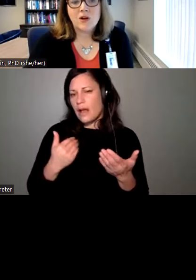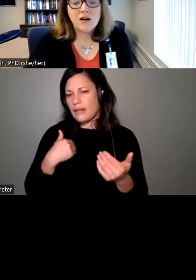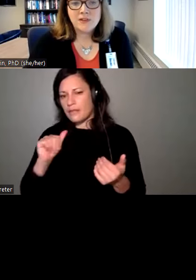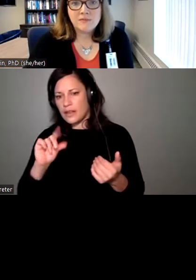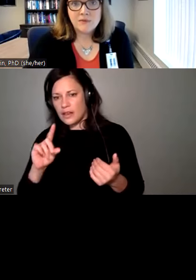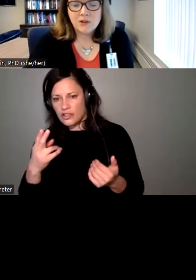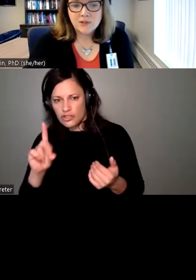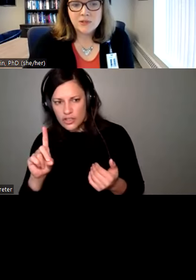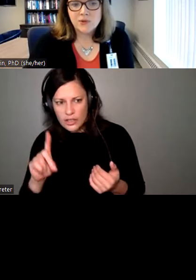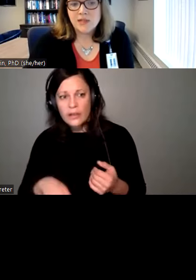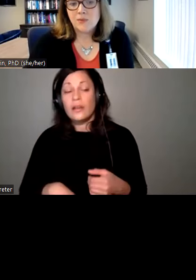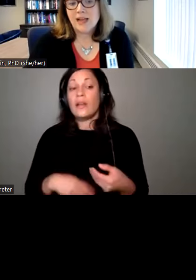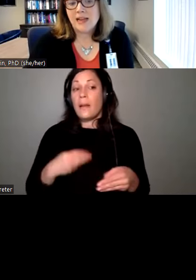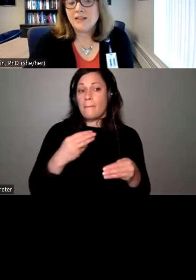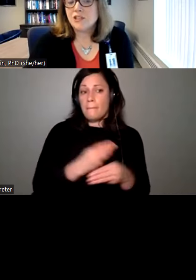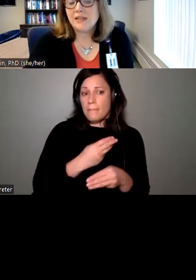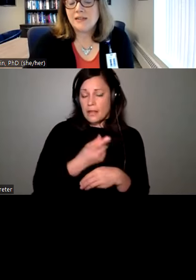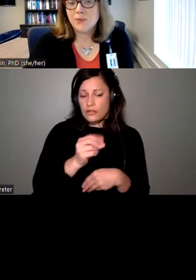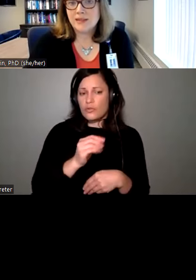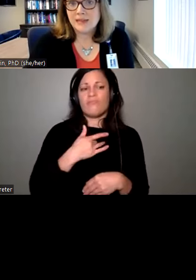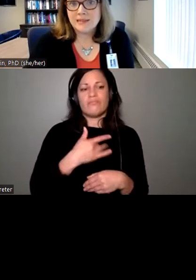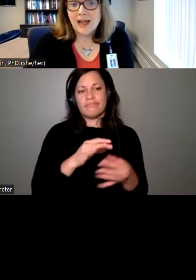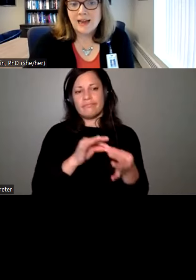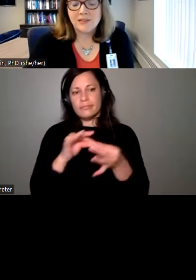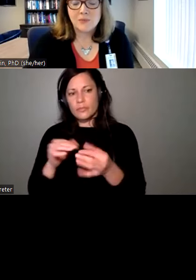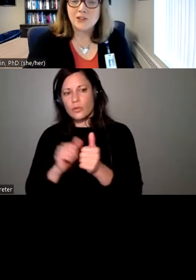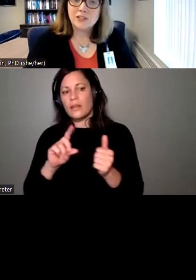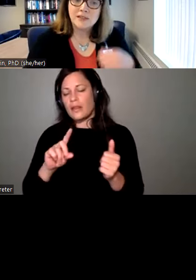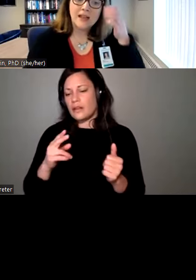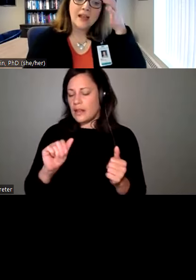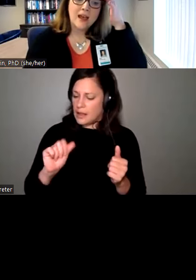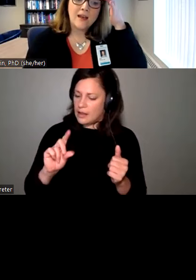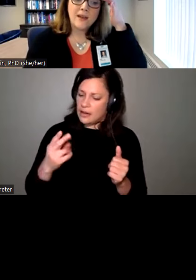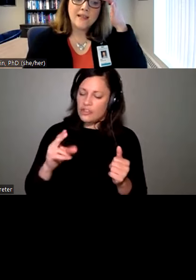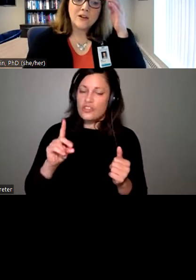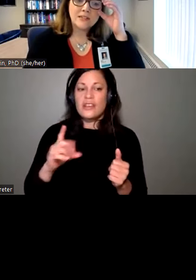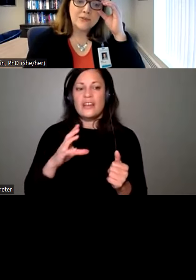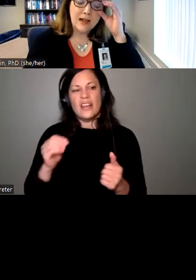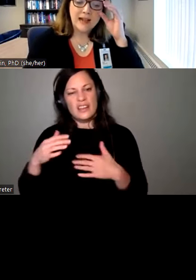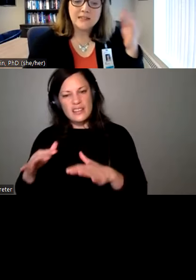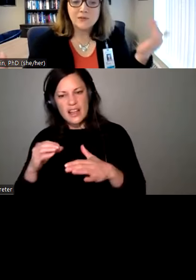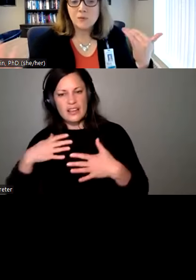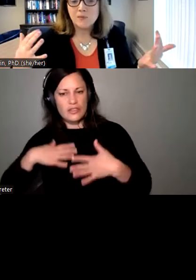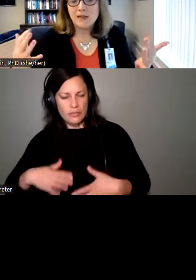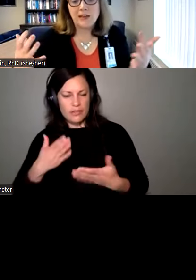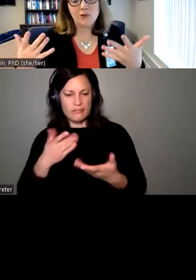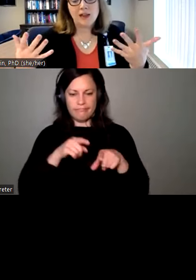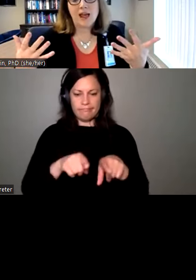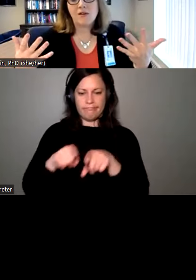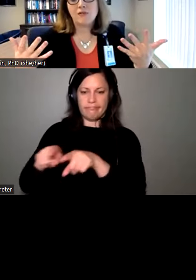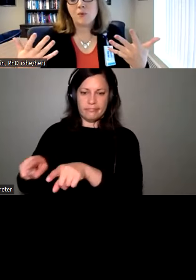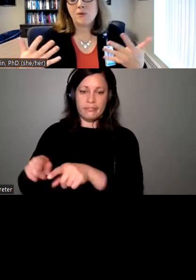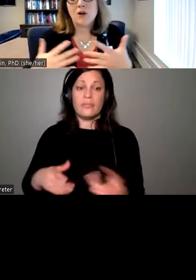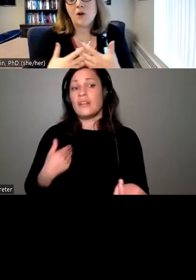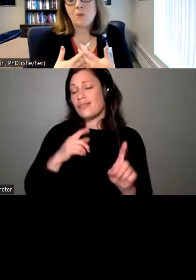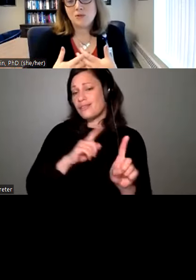disorders are often also associated with ADHD, as well as anxiety and depression. And there are different kinds of comorbidity. You can